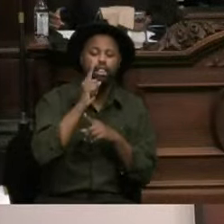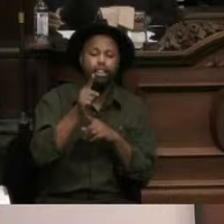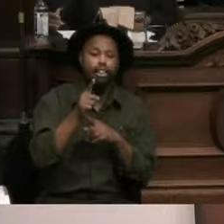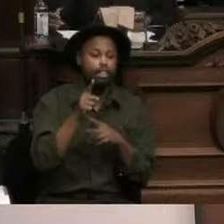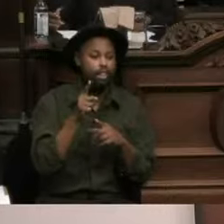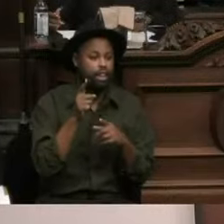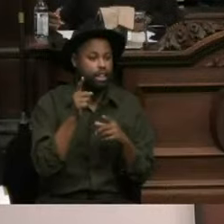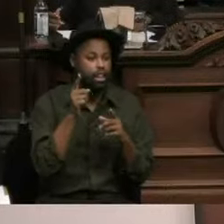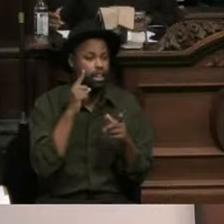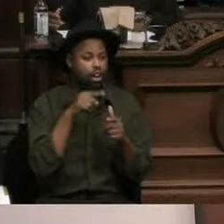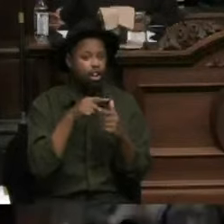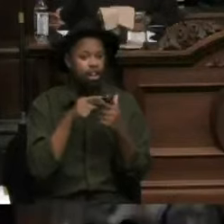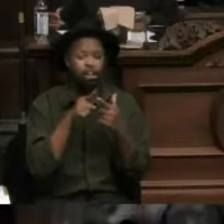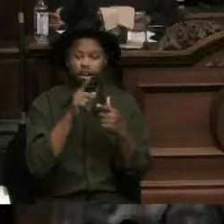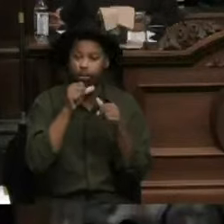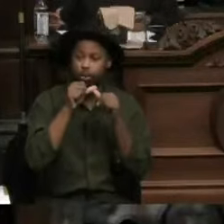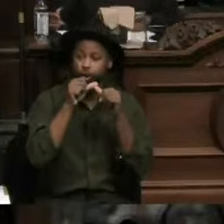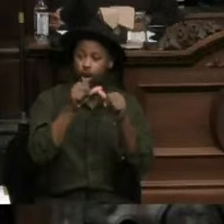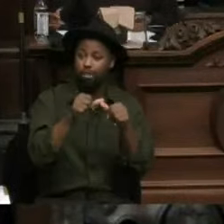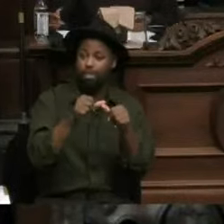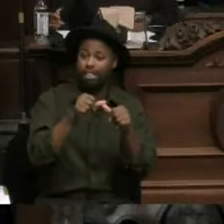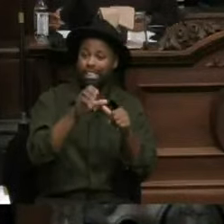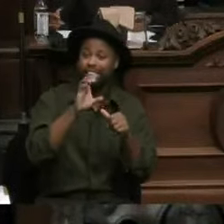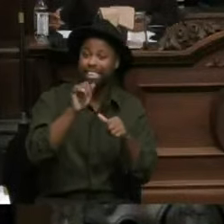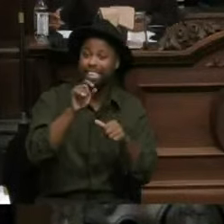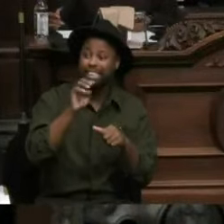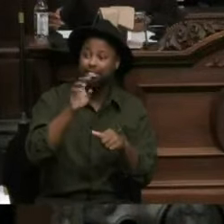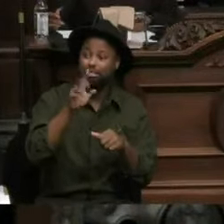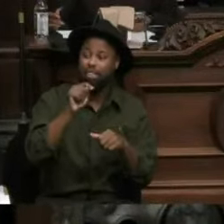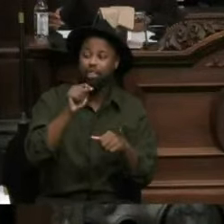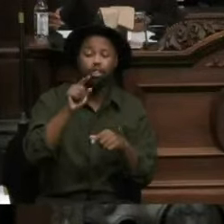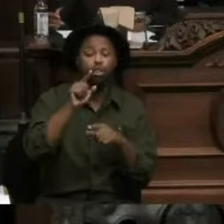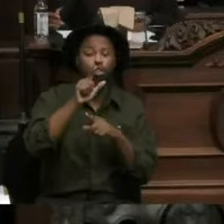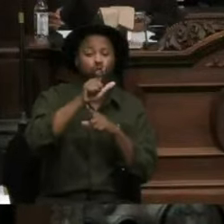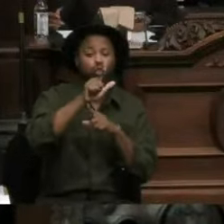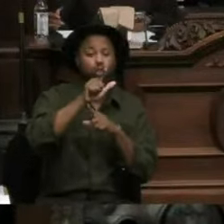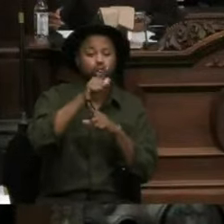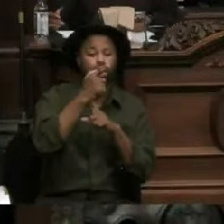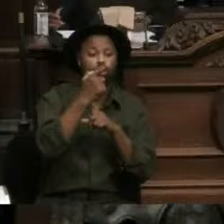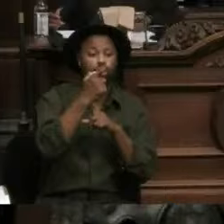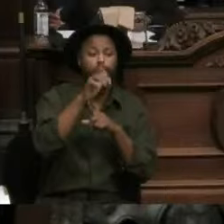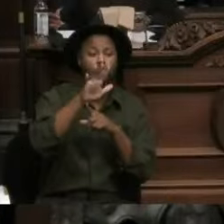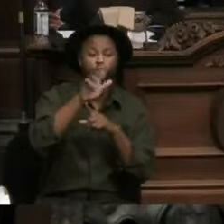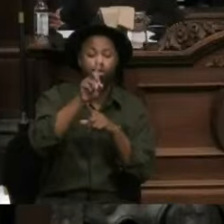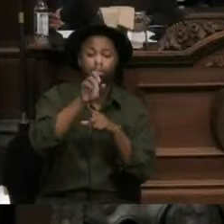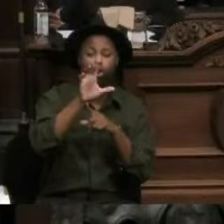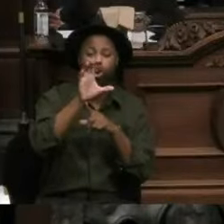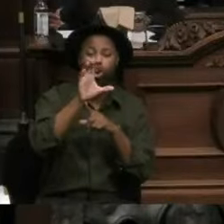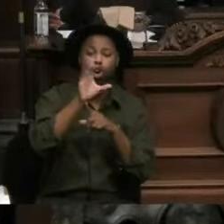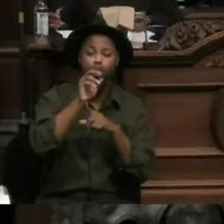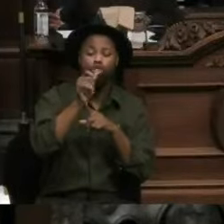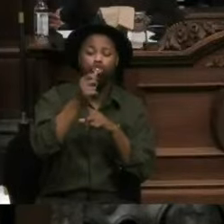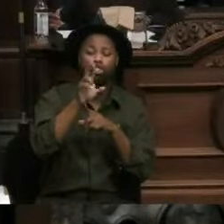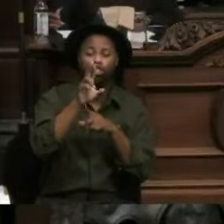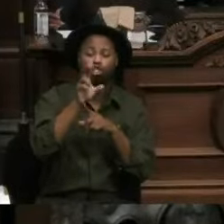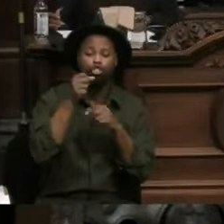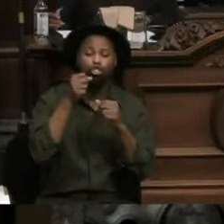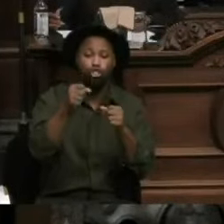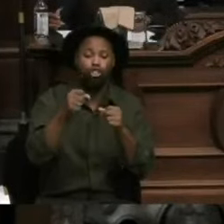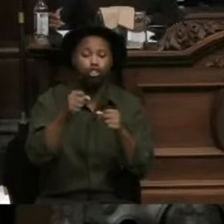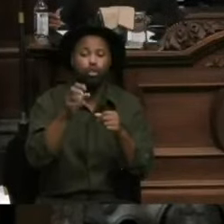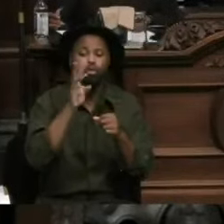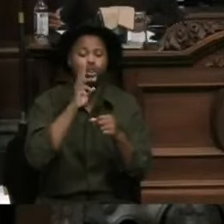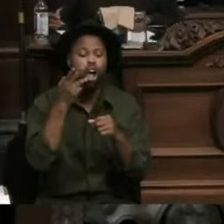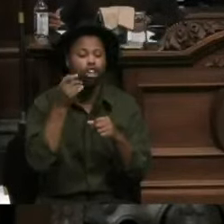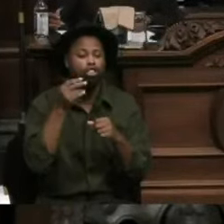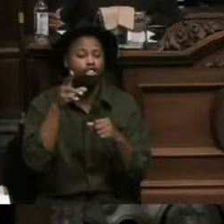of negotiation of permanent easement over 21 and 51 Hosier Street for water hydrants. Introduction